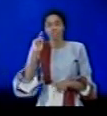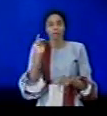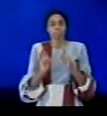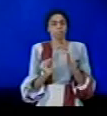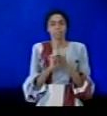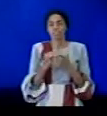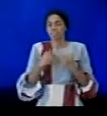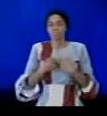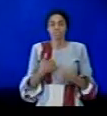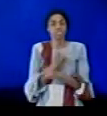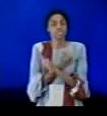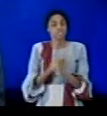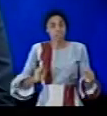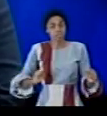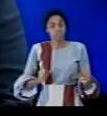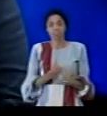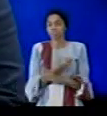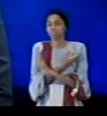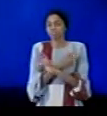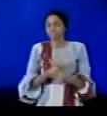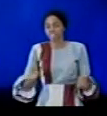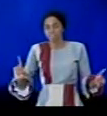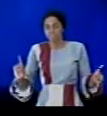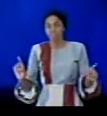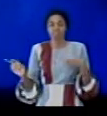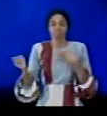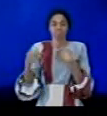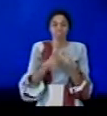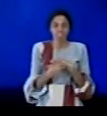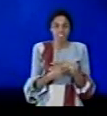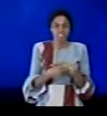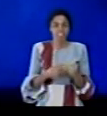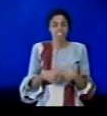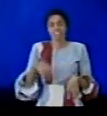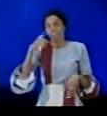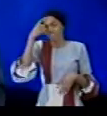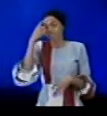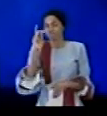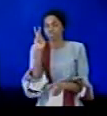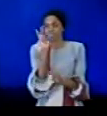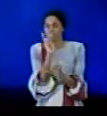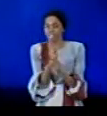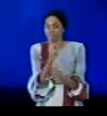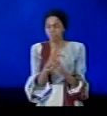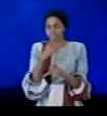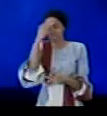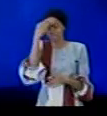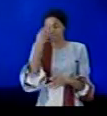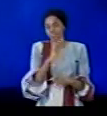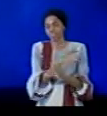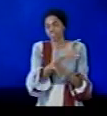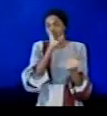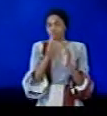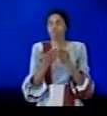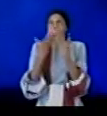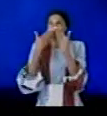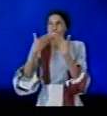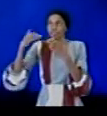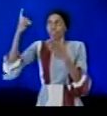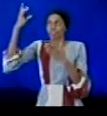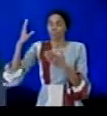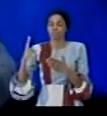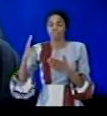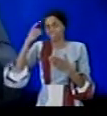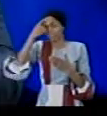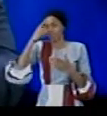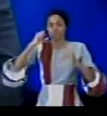miracles, deliverances. Let's thank the Lord for the conservation of the convert in this program, for the